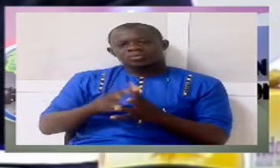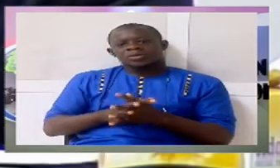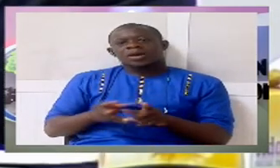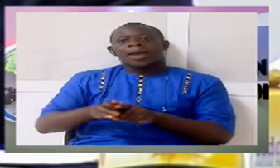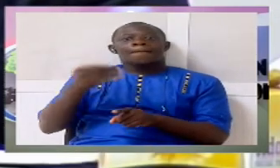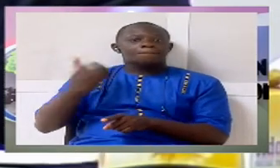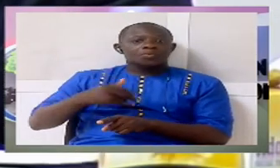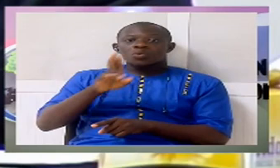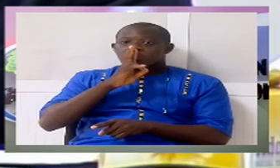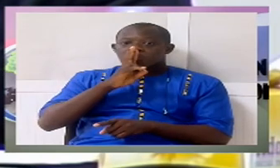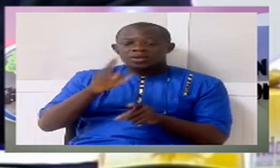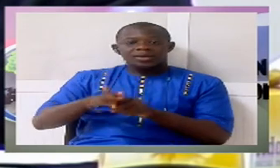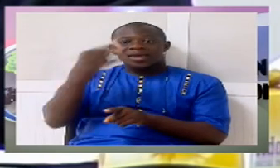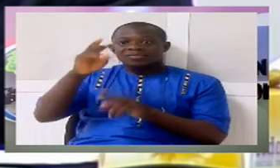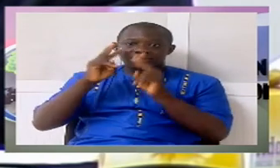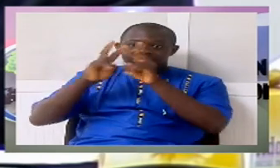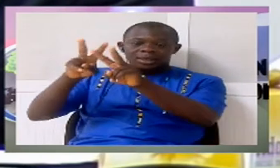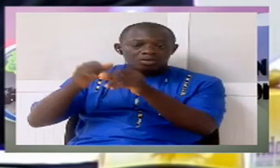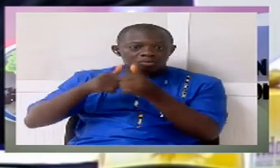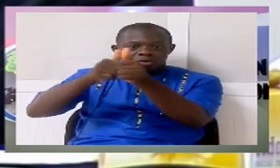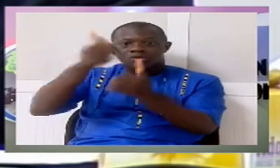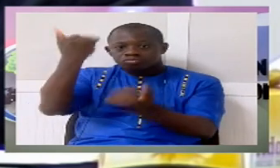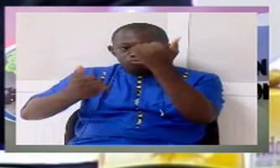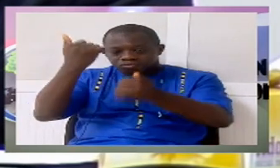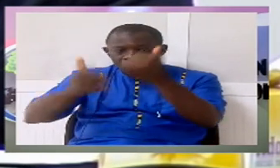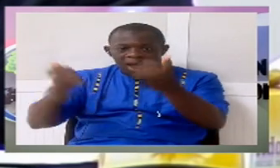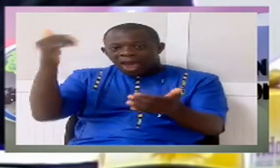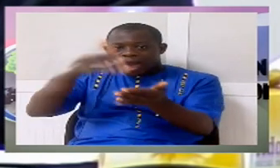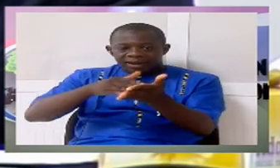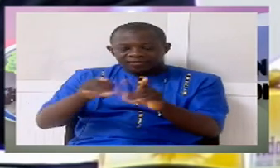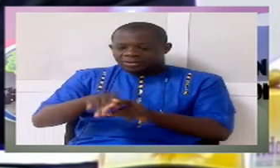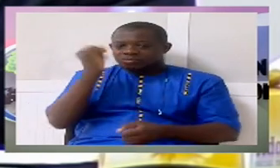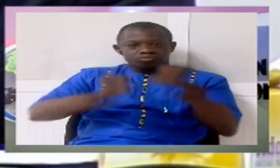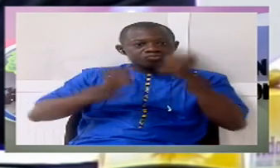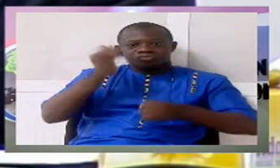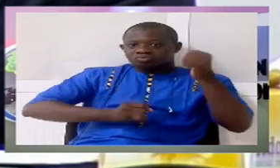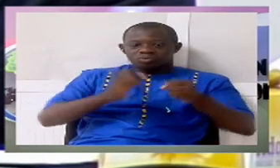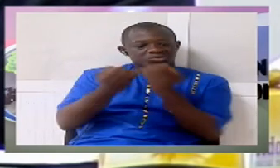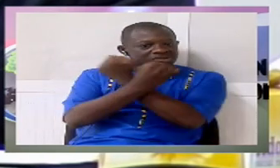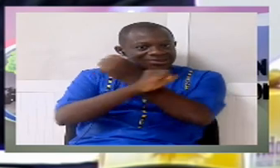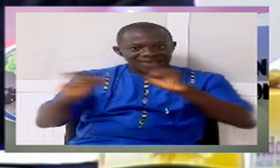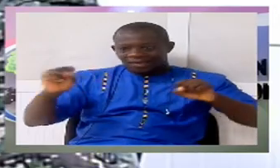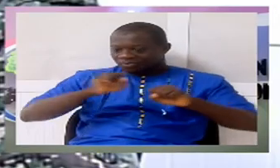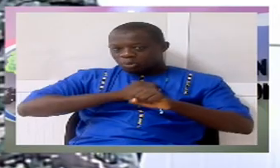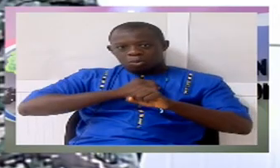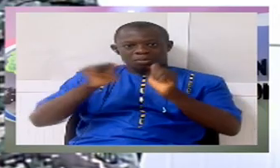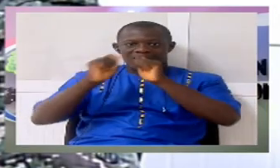would run away when they see the convoy approaching. Nit ñi dañoo dawé bakkan buñu gisé convoy bi di